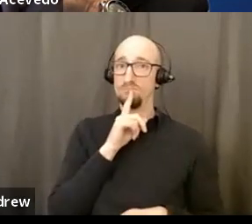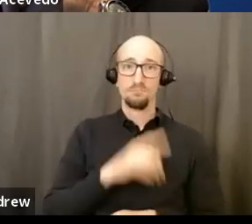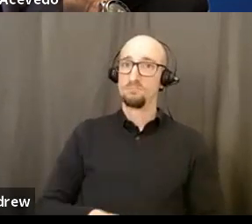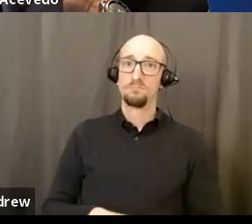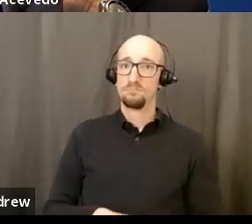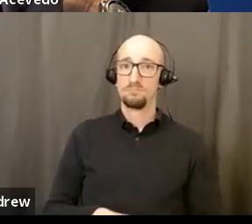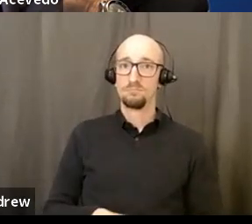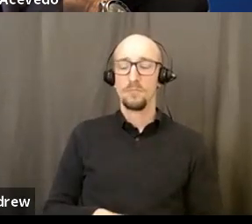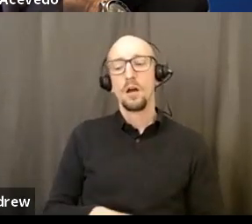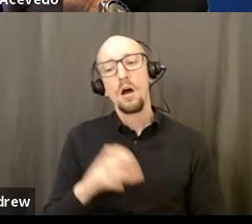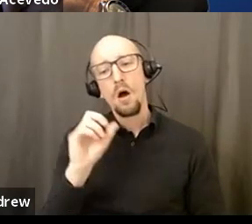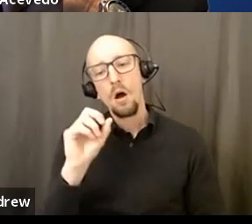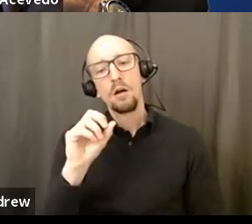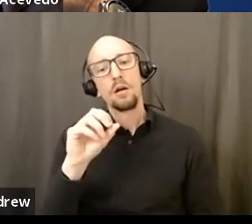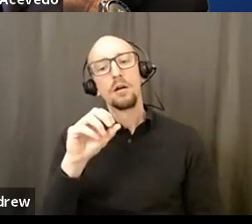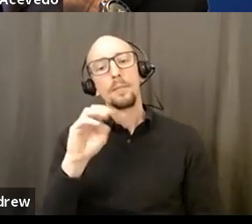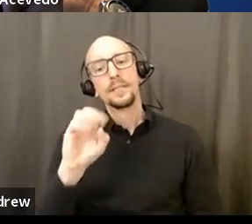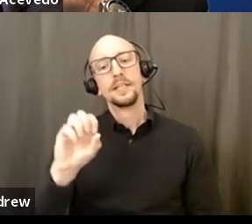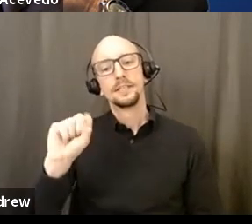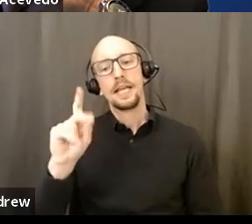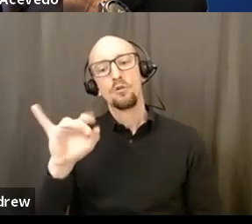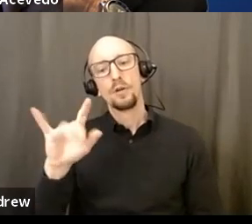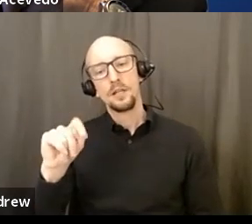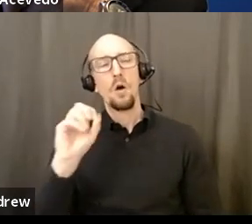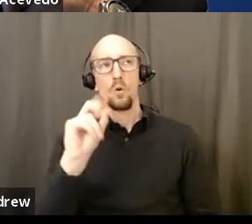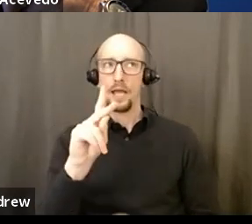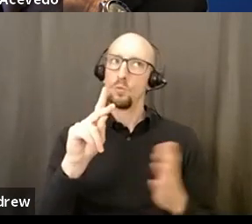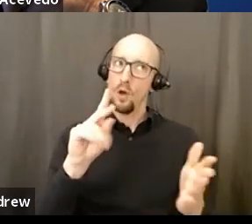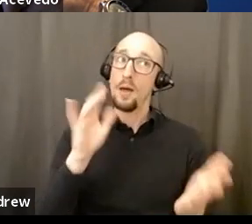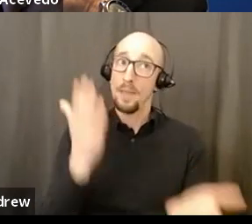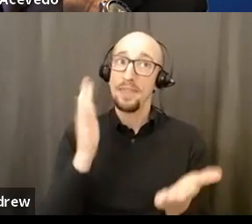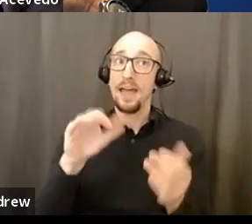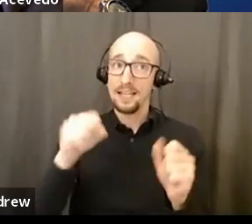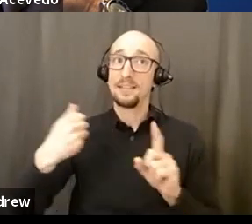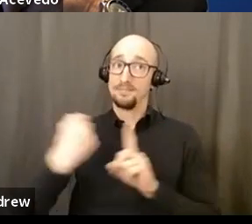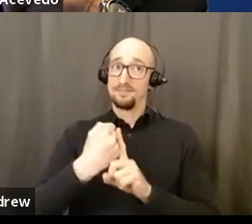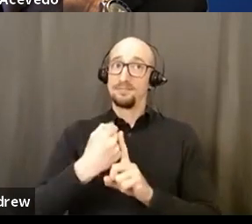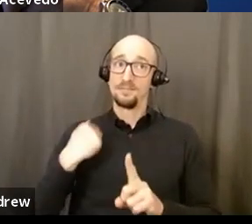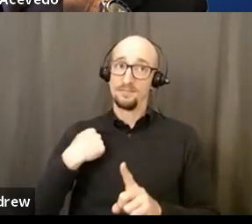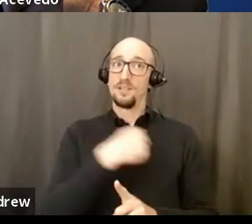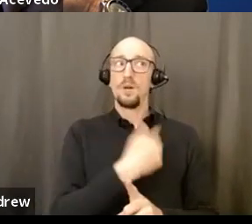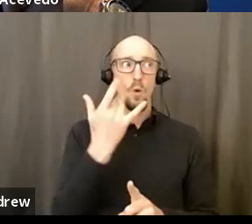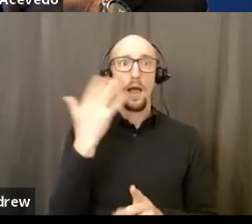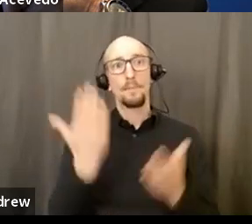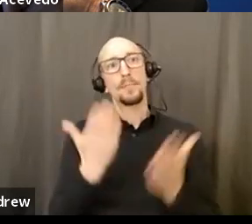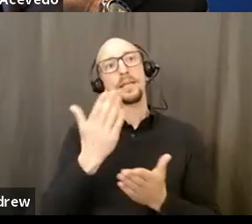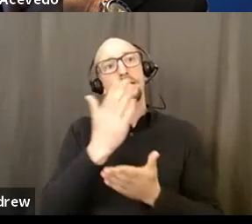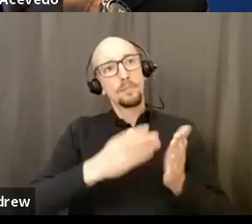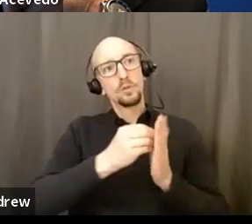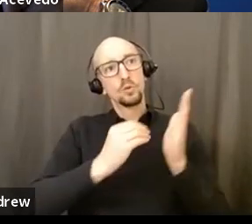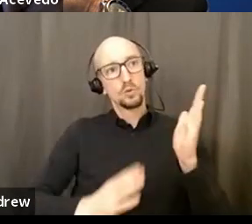Okay, I only think it's a task force issue if it could potentially disadvantage students by